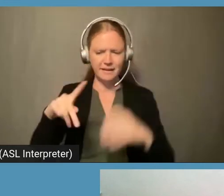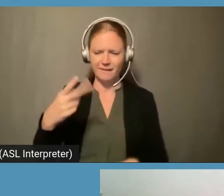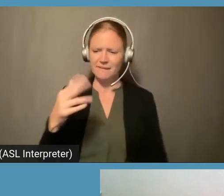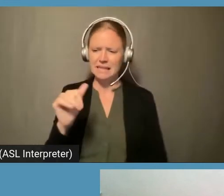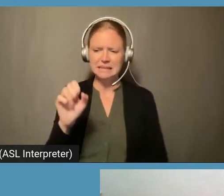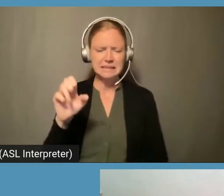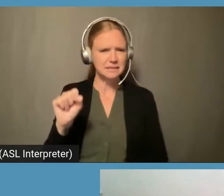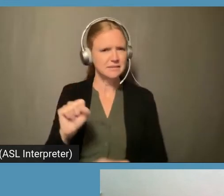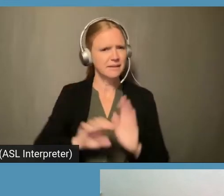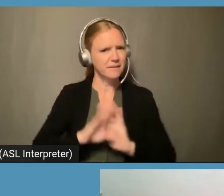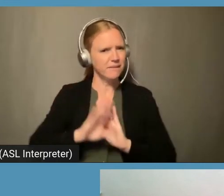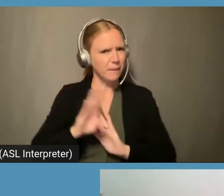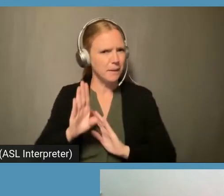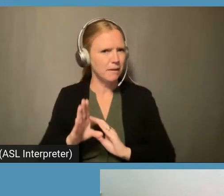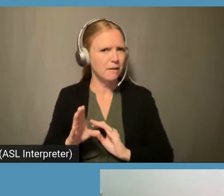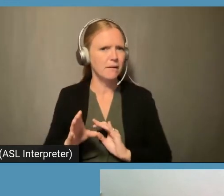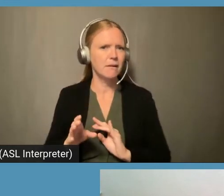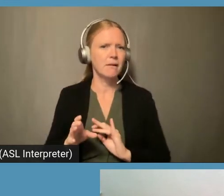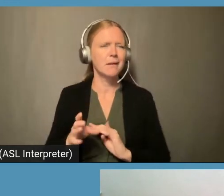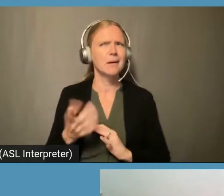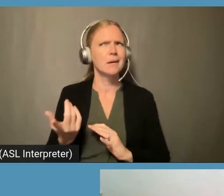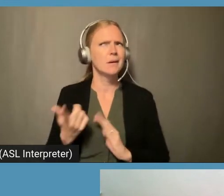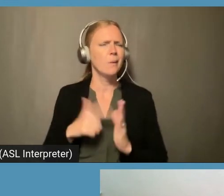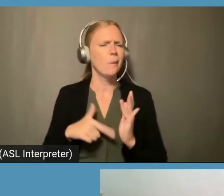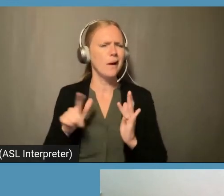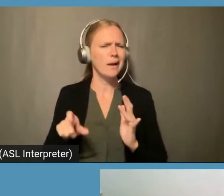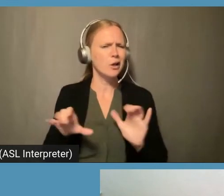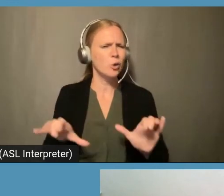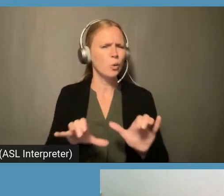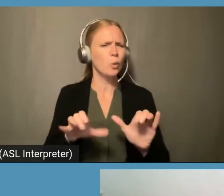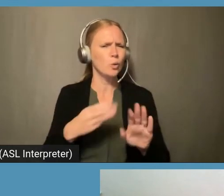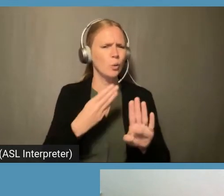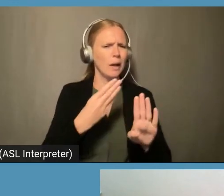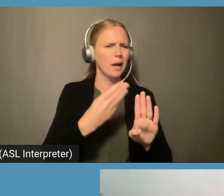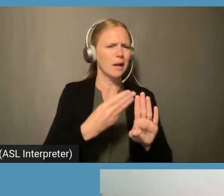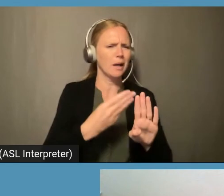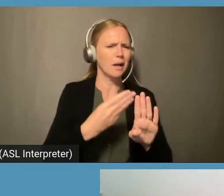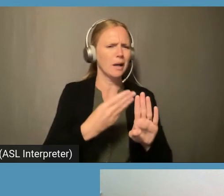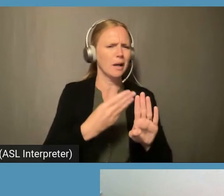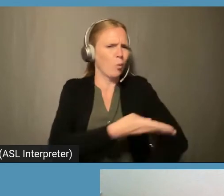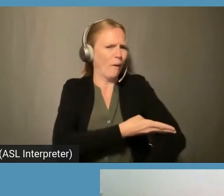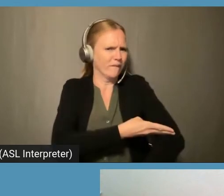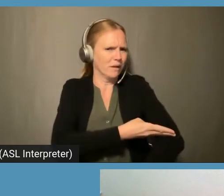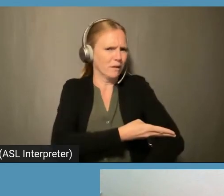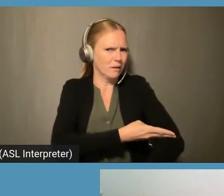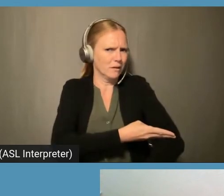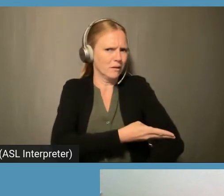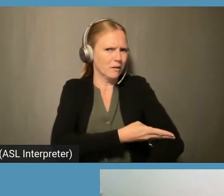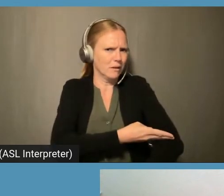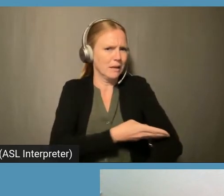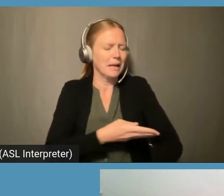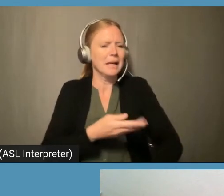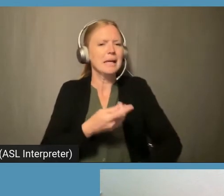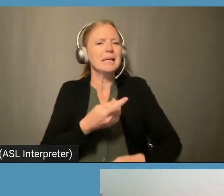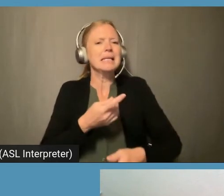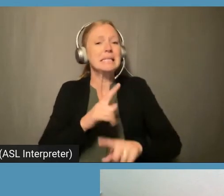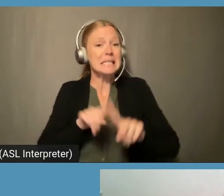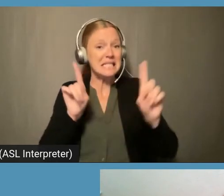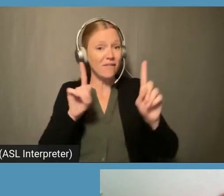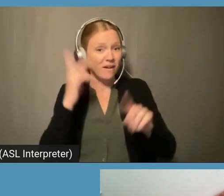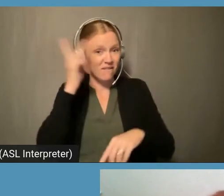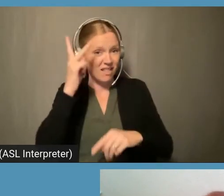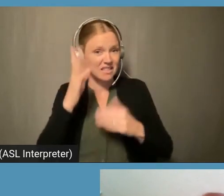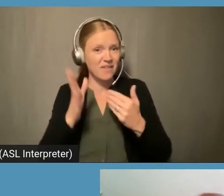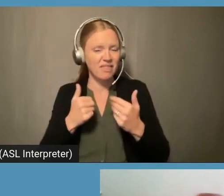what do I need to do to make it better is a different question than what do I need to do to replace it? Does that make